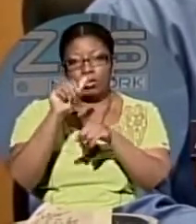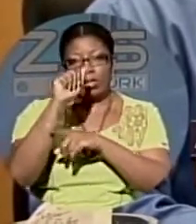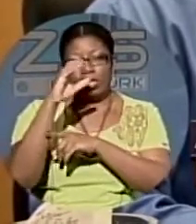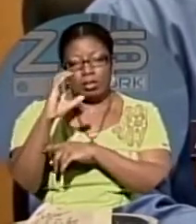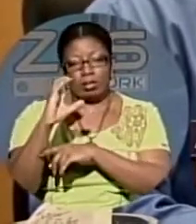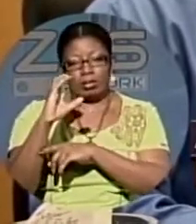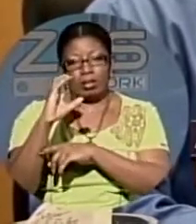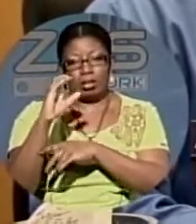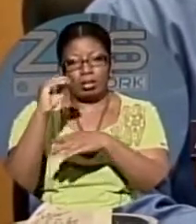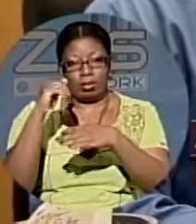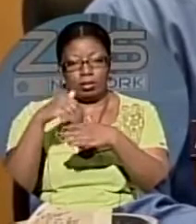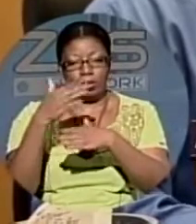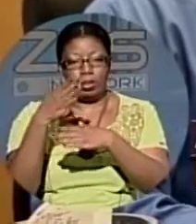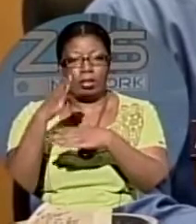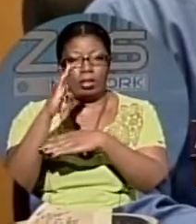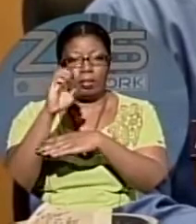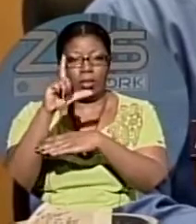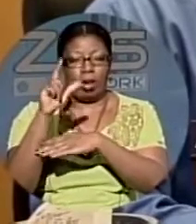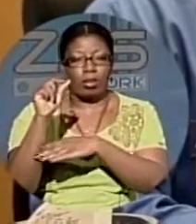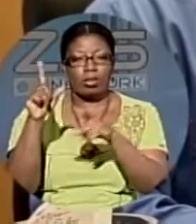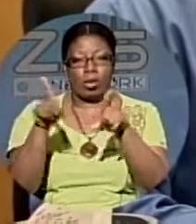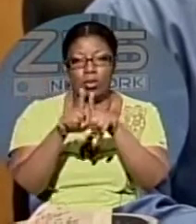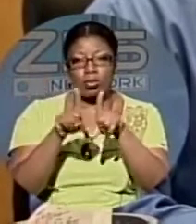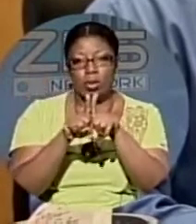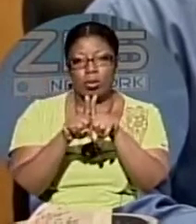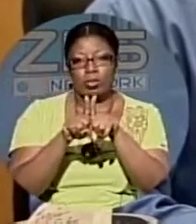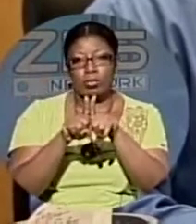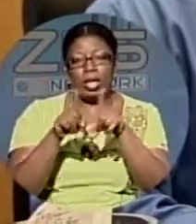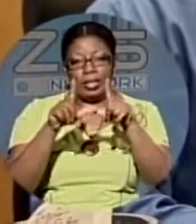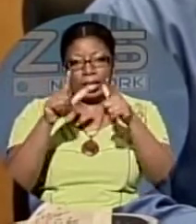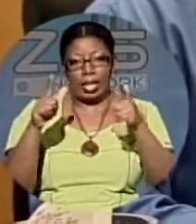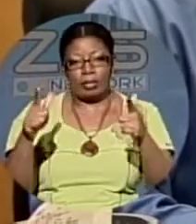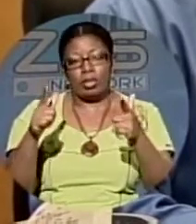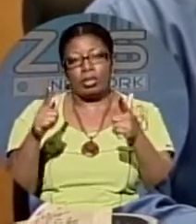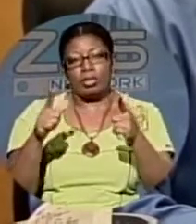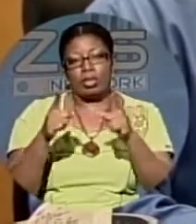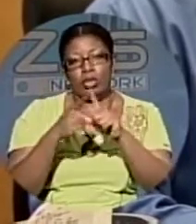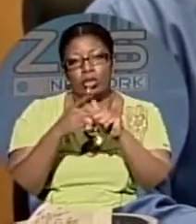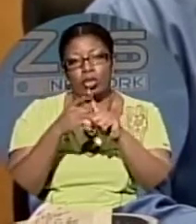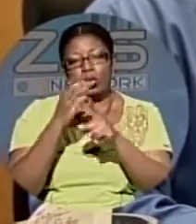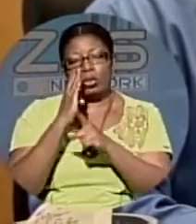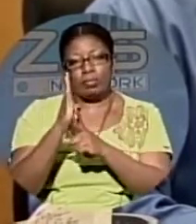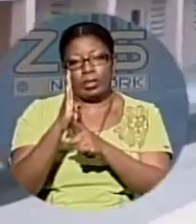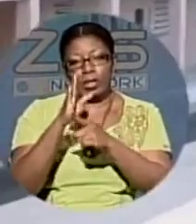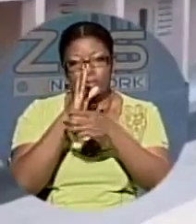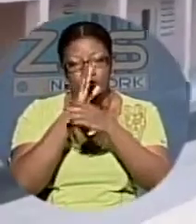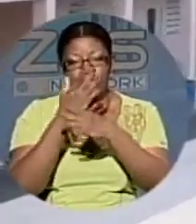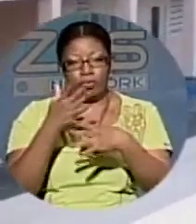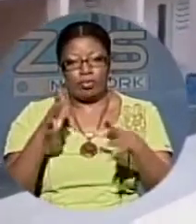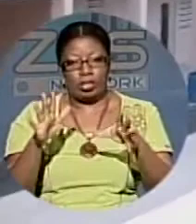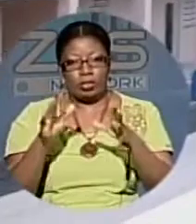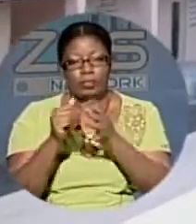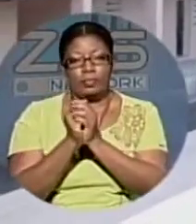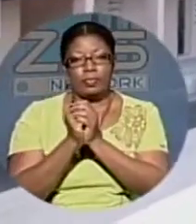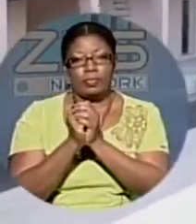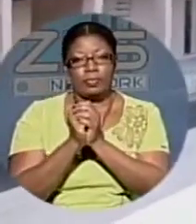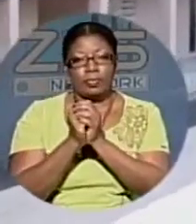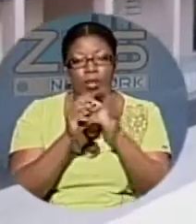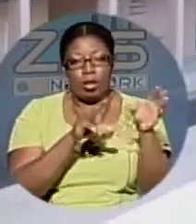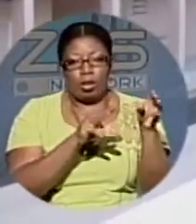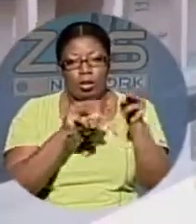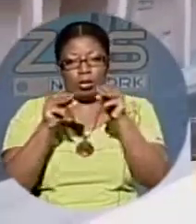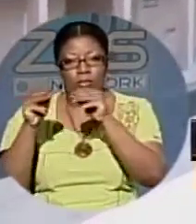block, our library to be completed, and then we will be basically 100% complete. The